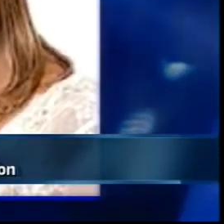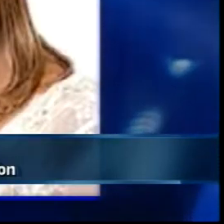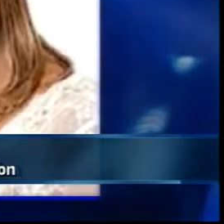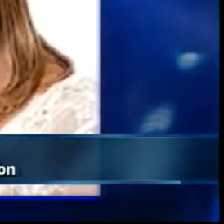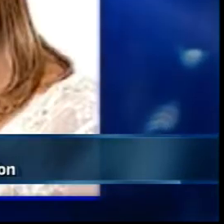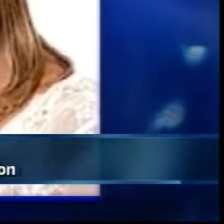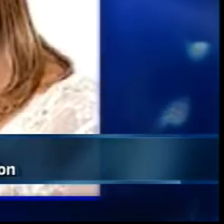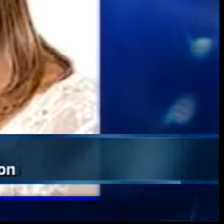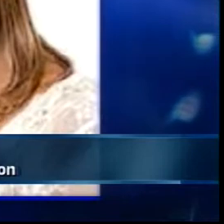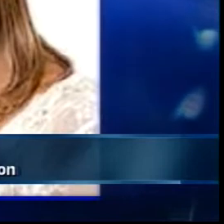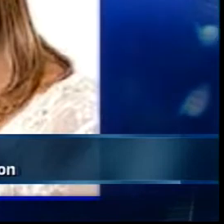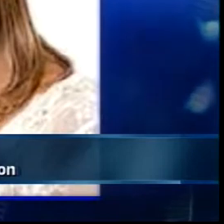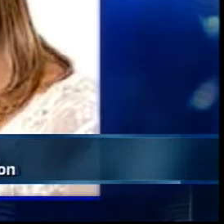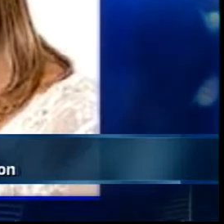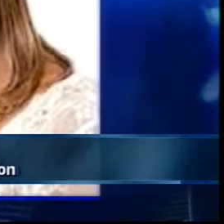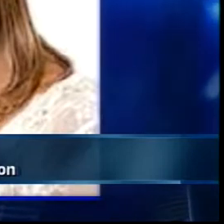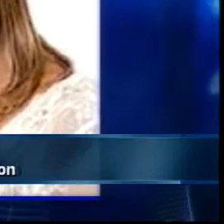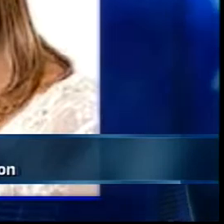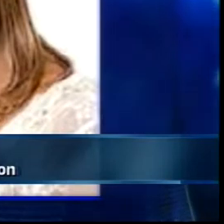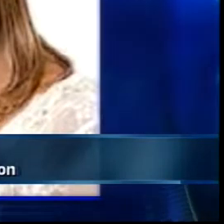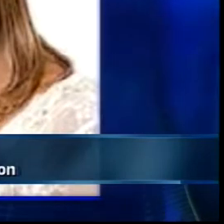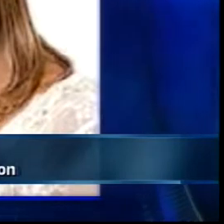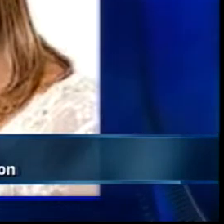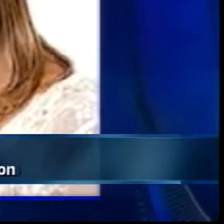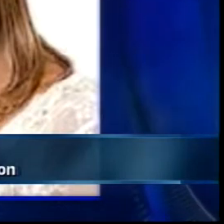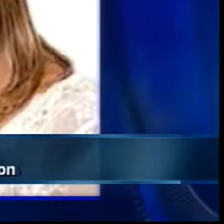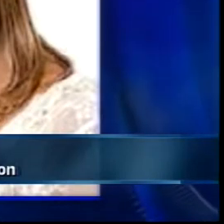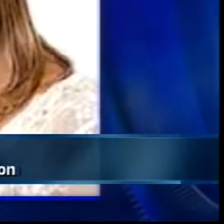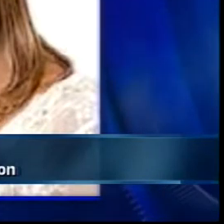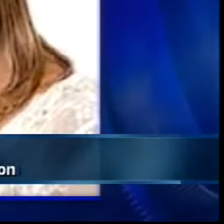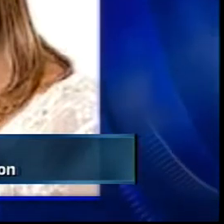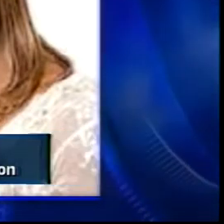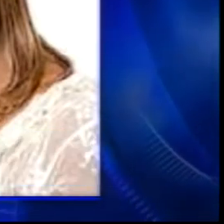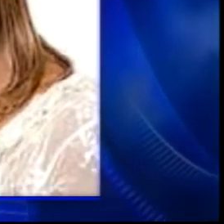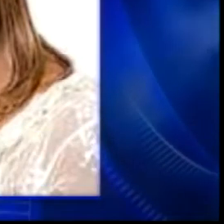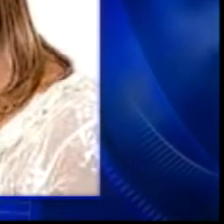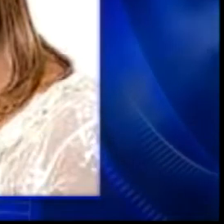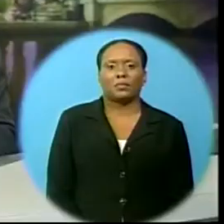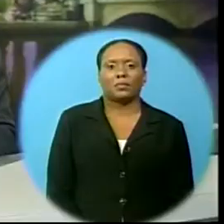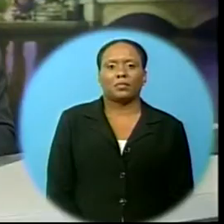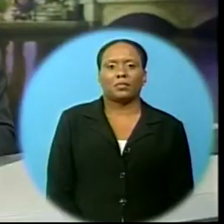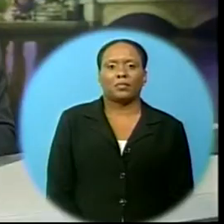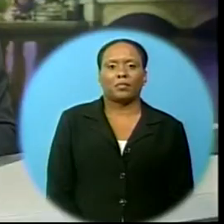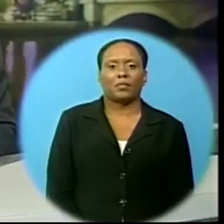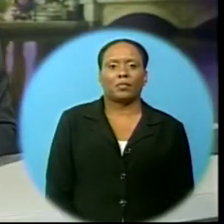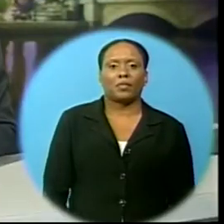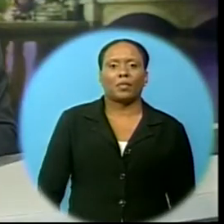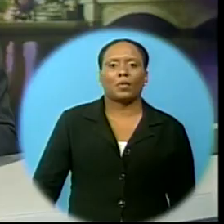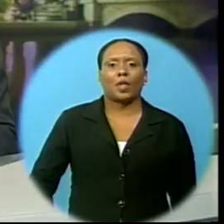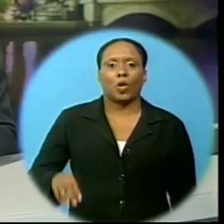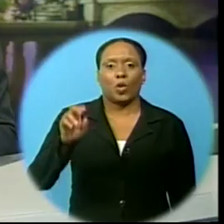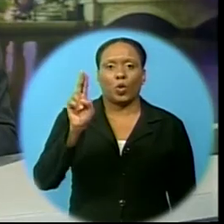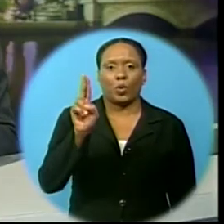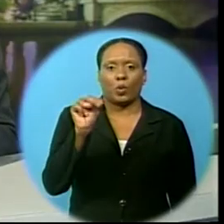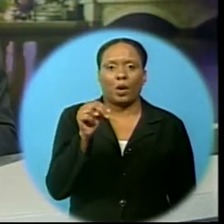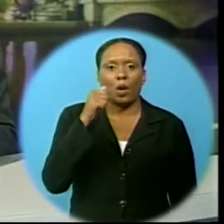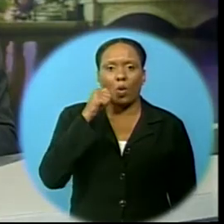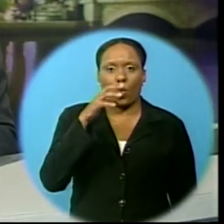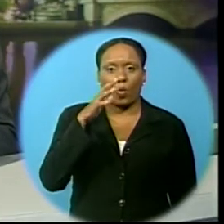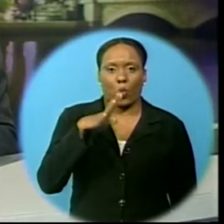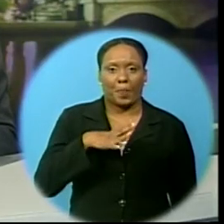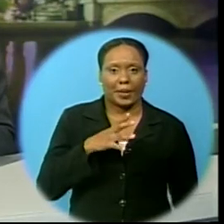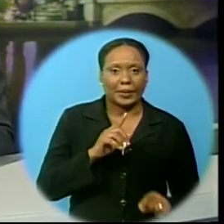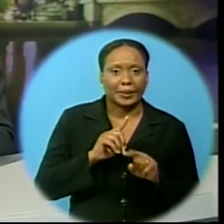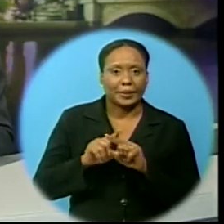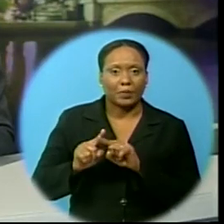that more rights are given to the victims of domestic violence. And UN Women in a statement said